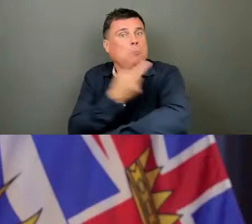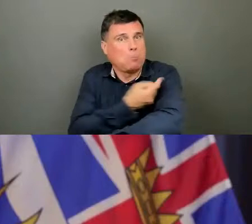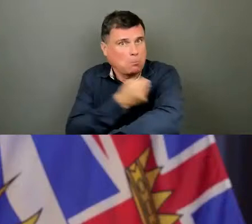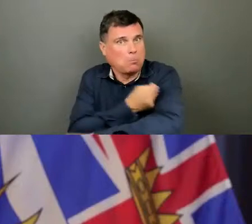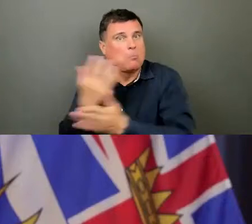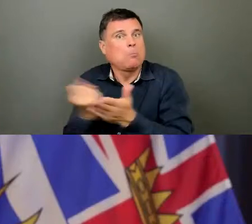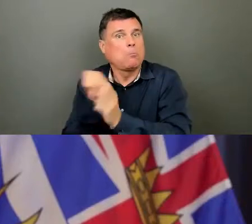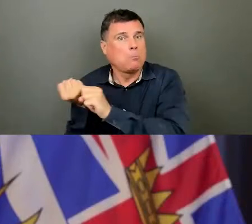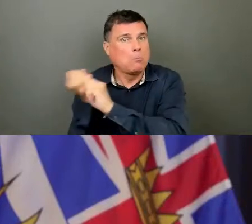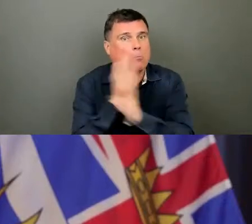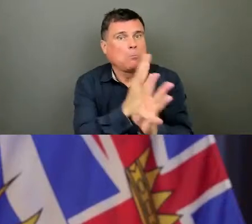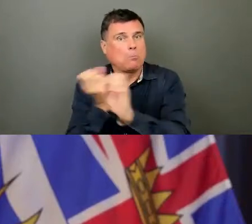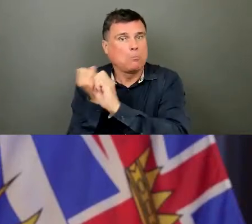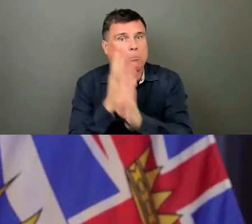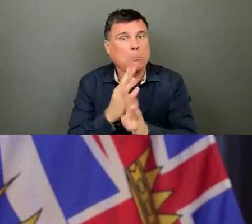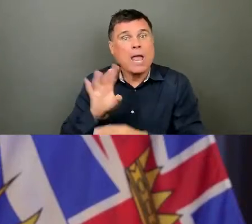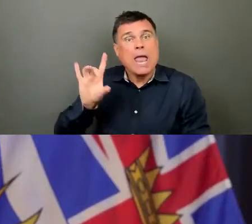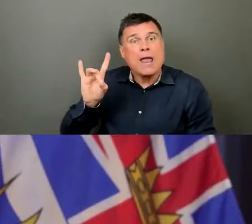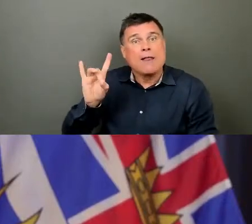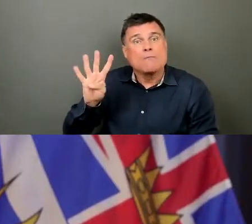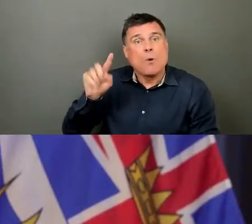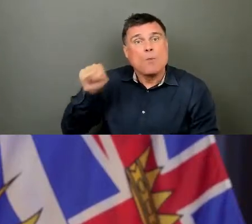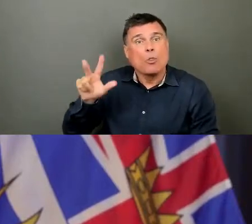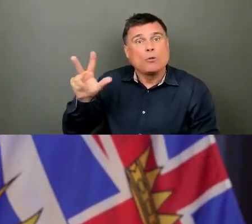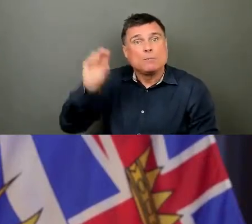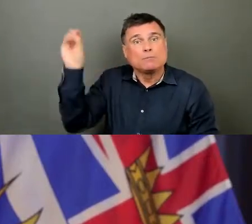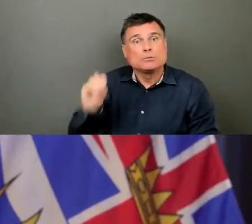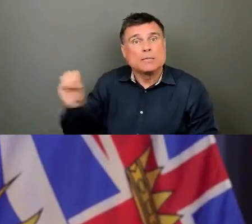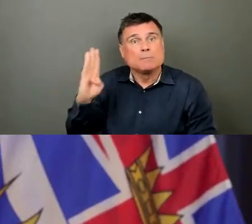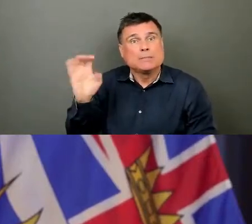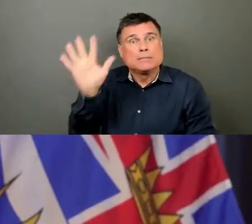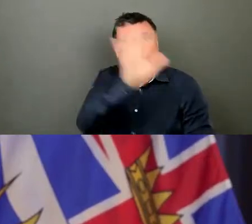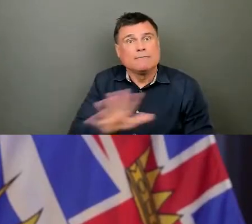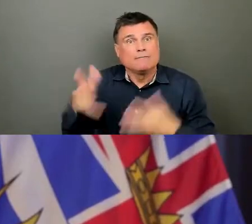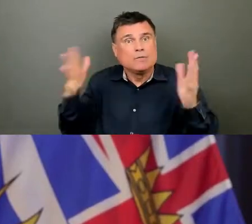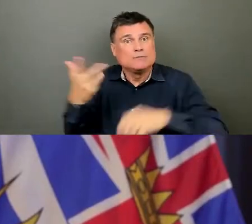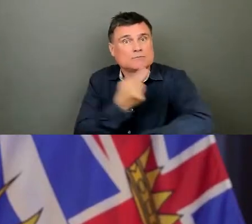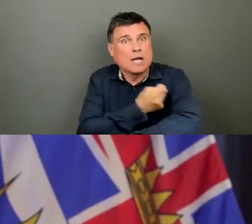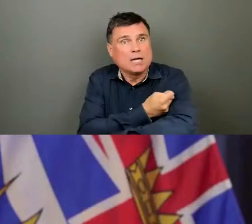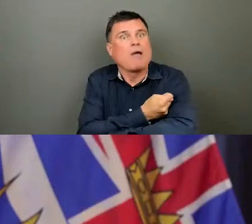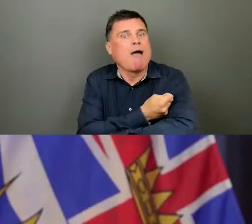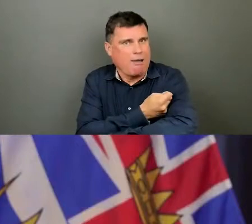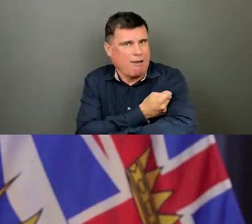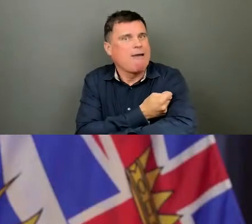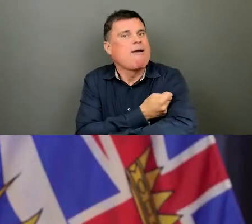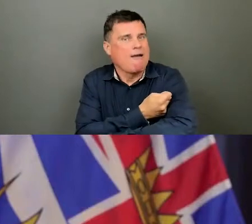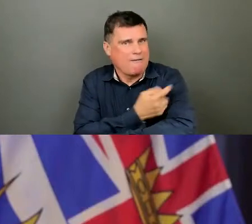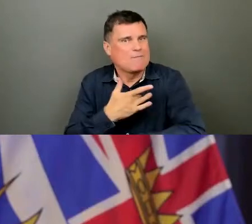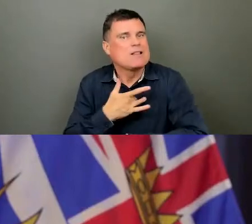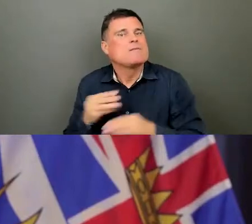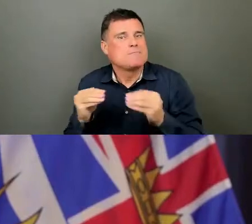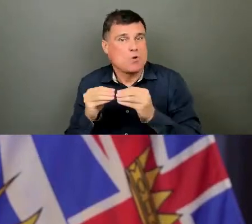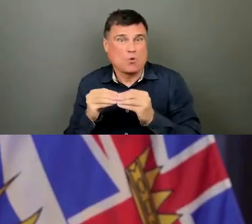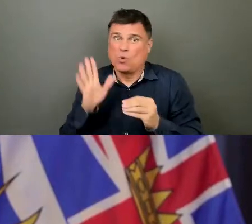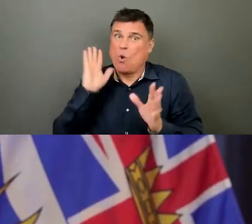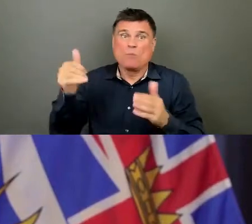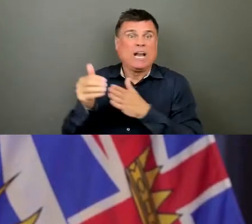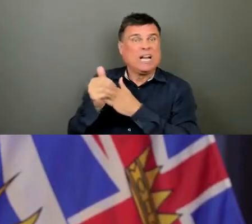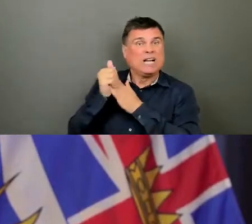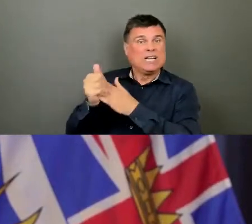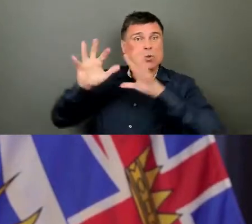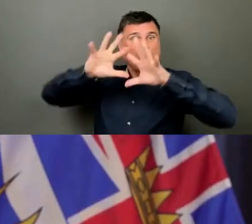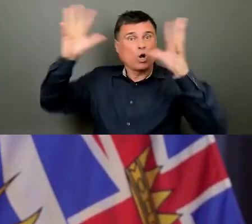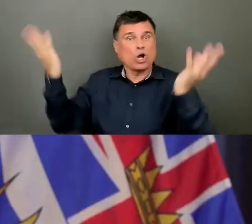we're significantly higher than that, that we aspire to do what I think British Columbia can do, which is to lead the world in our level